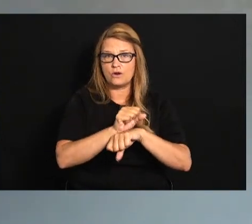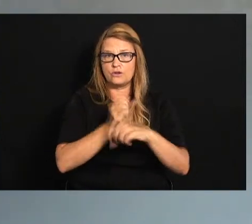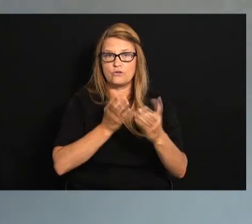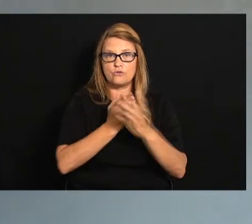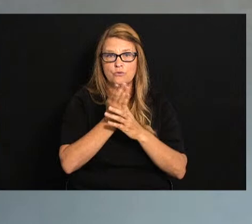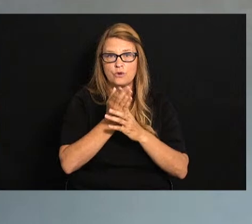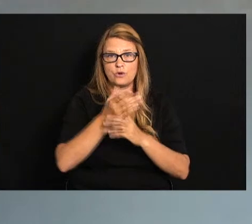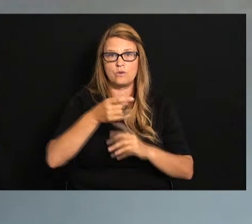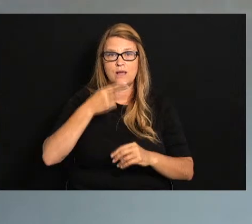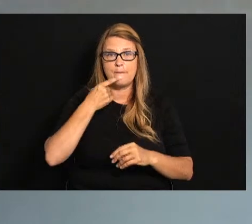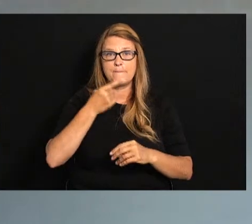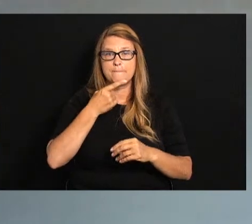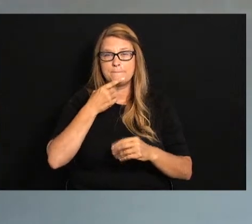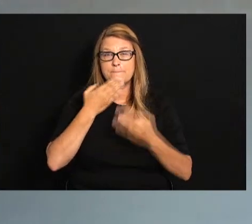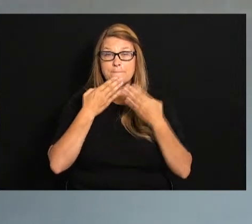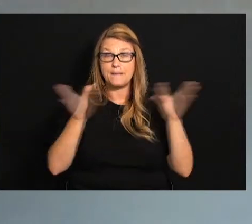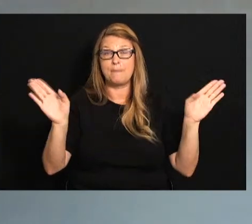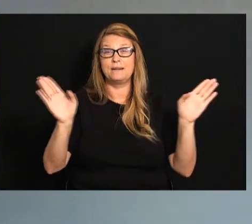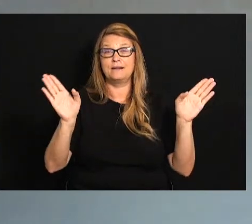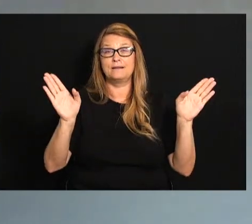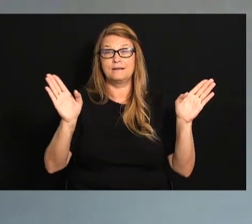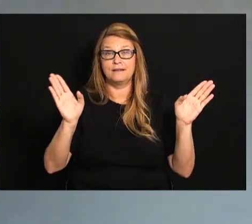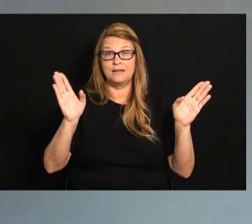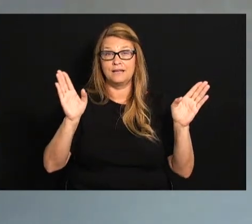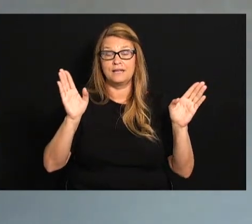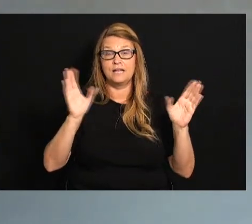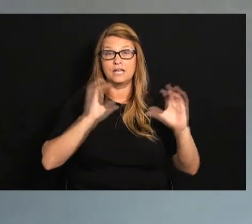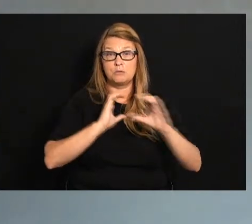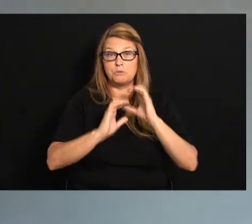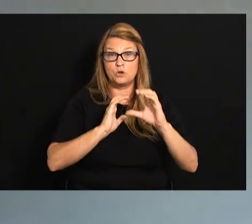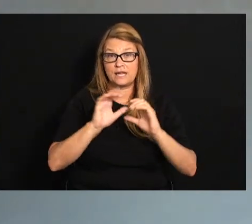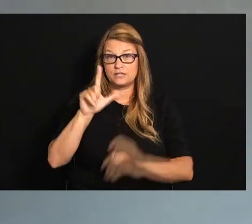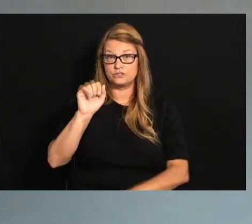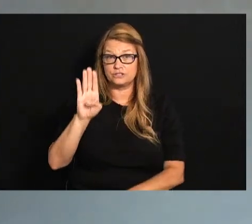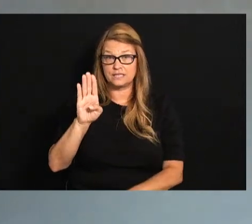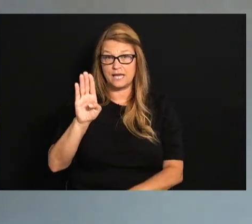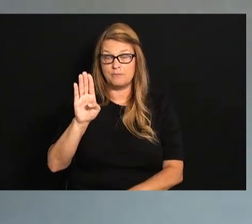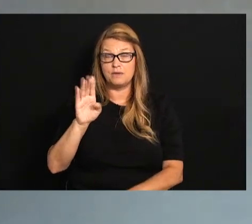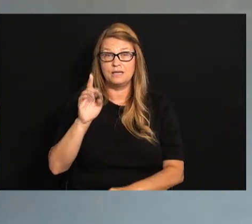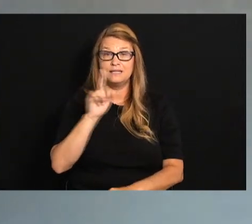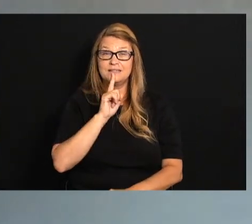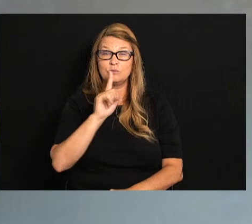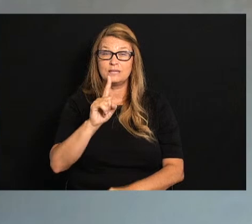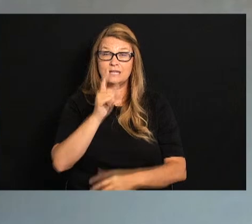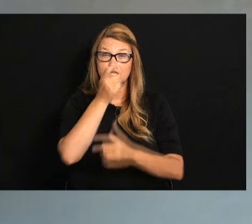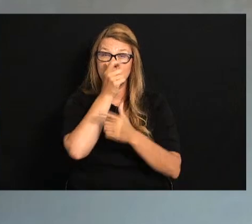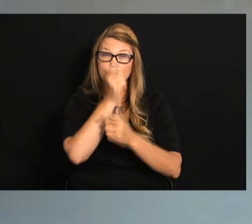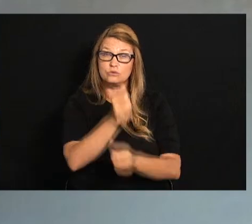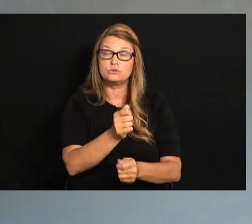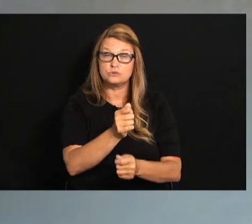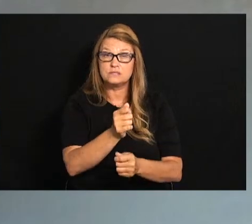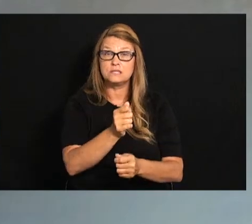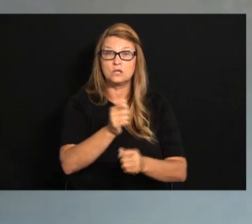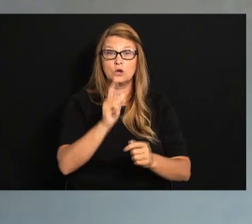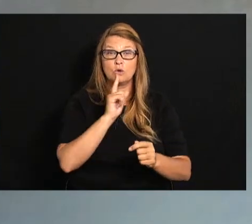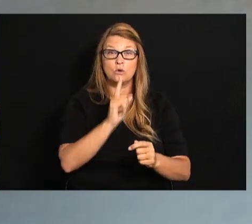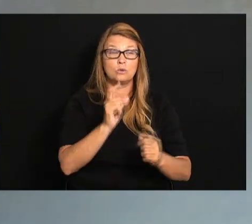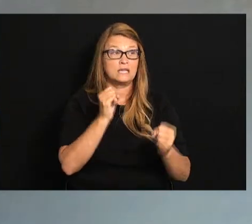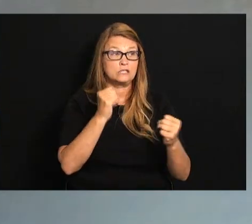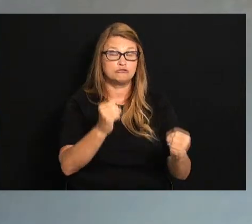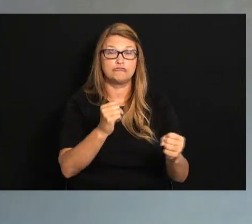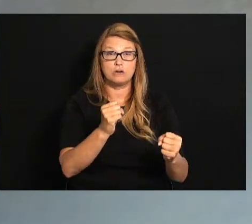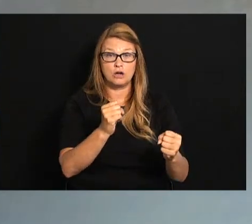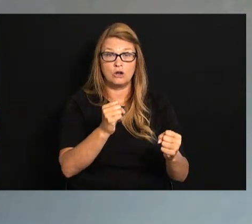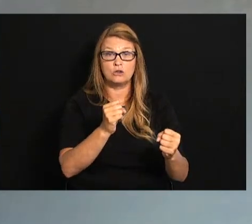Public Interest Communications Lab, it looks like a really strong, we're going to go out